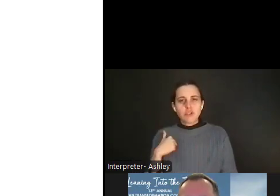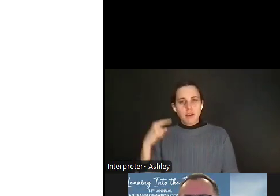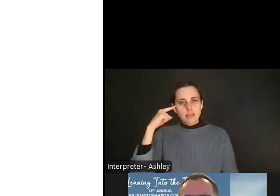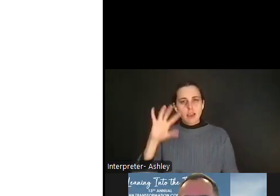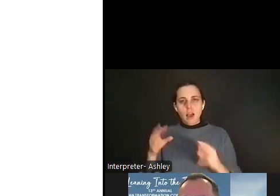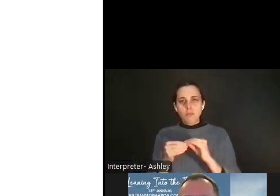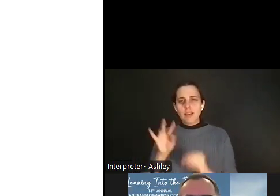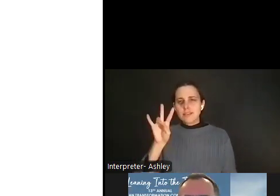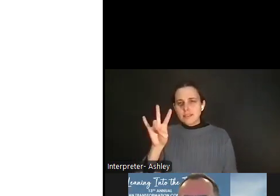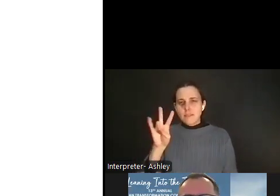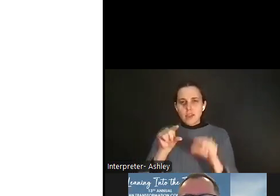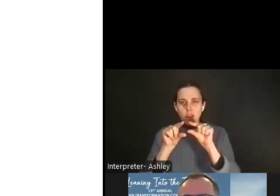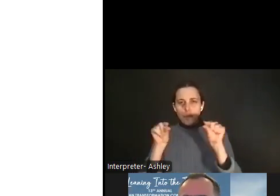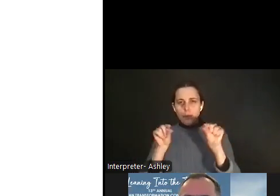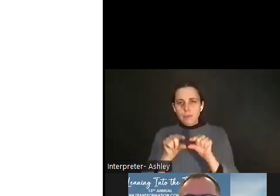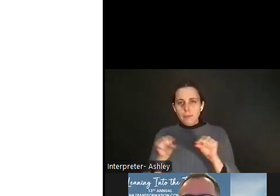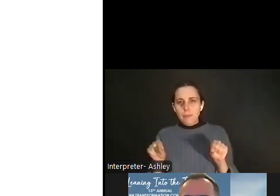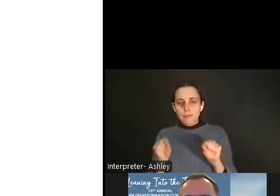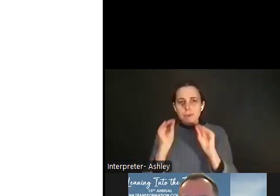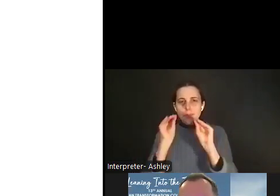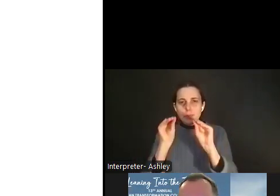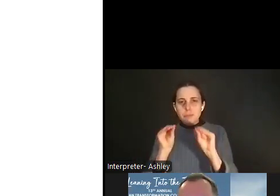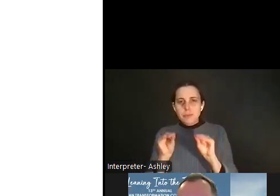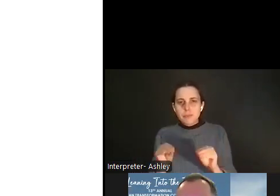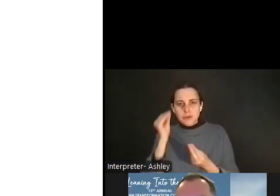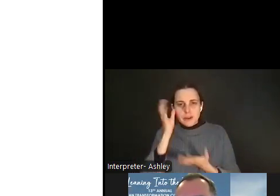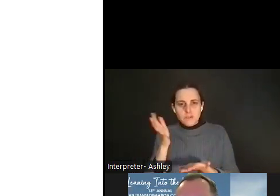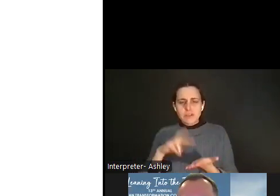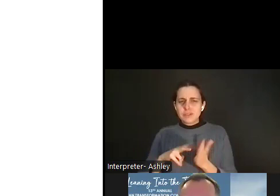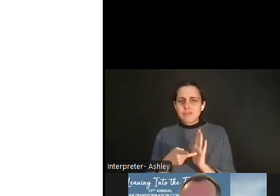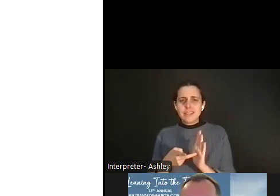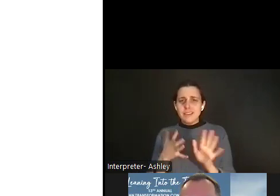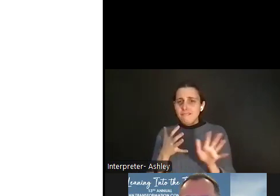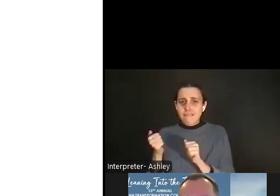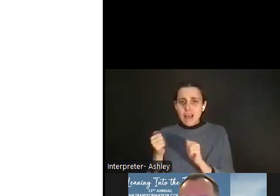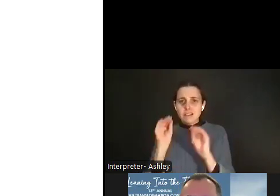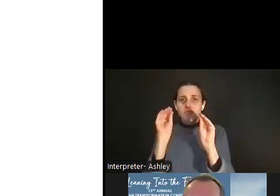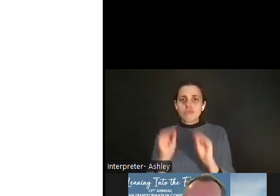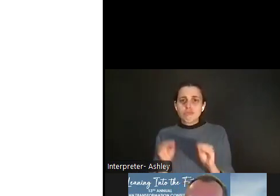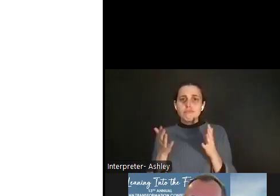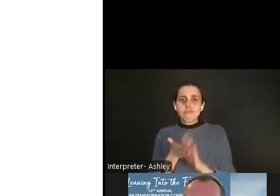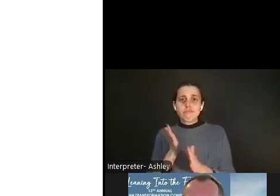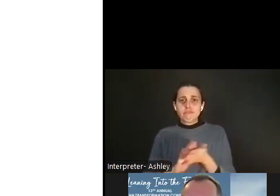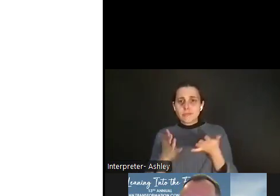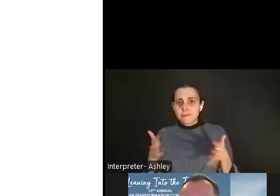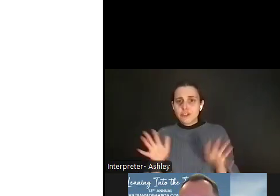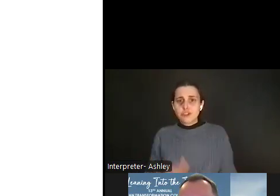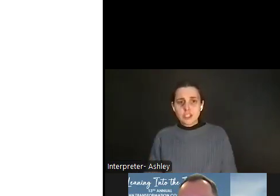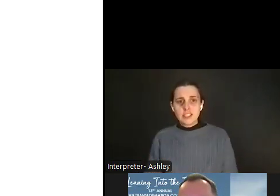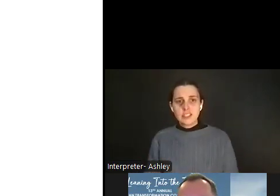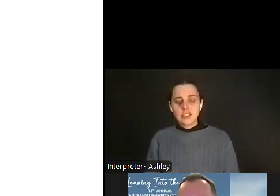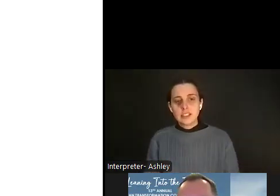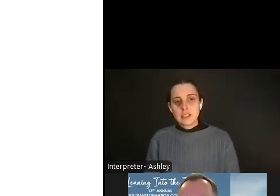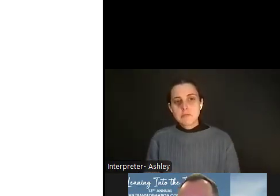fields to fill. So it can be done typically in less than a minute, right? So in less than 60 seconds, we have that